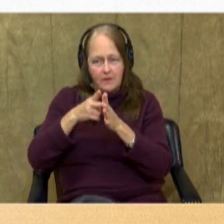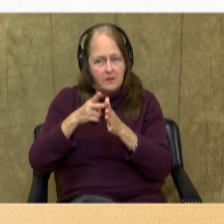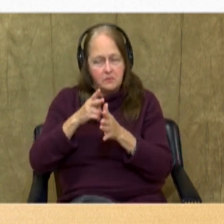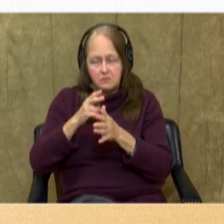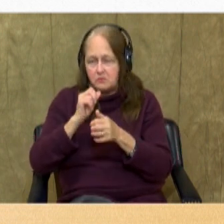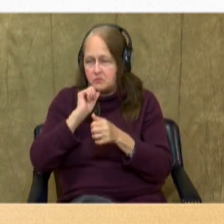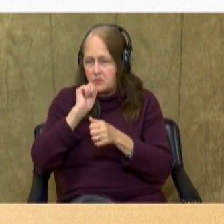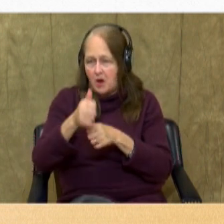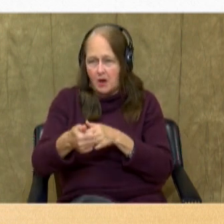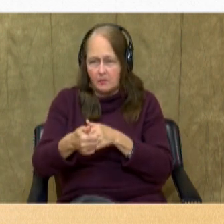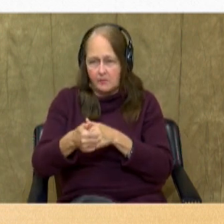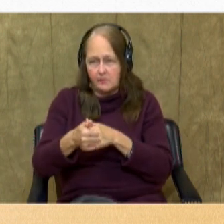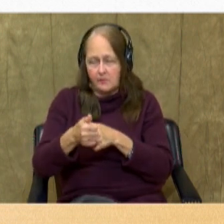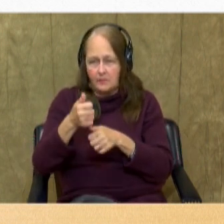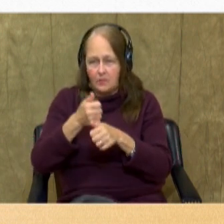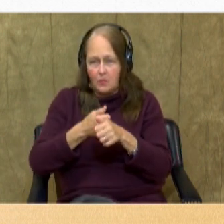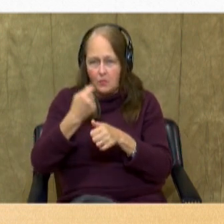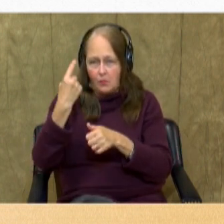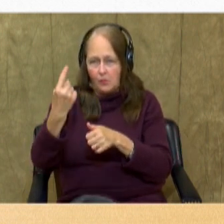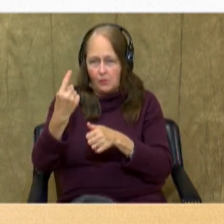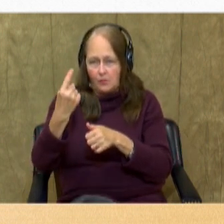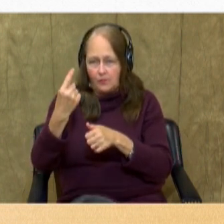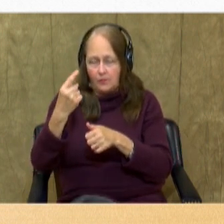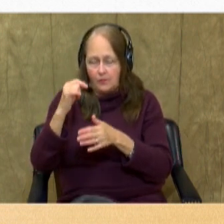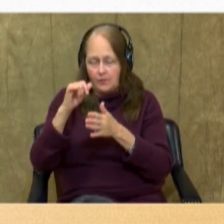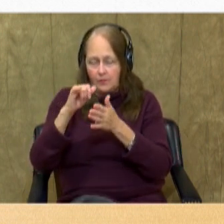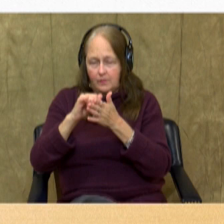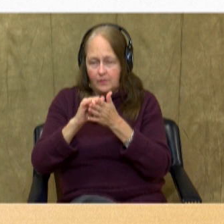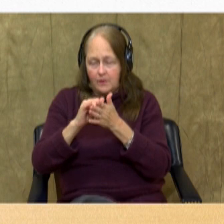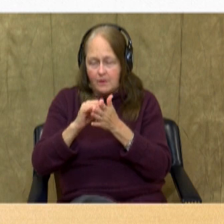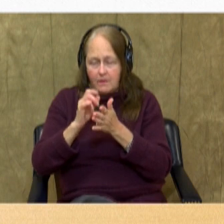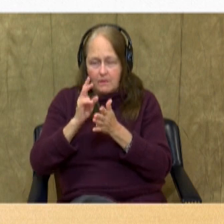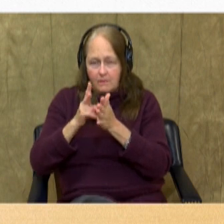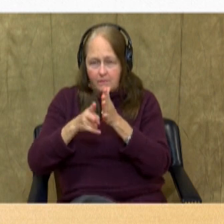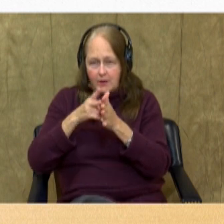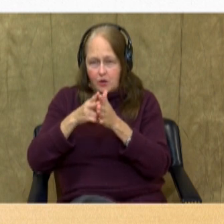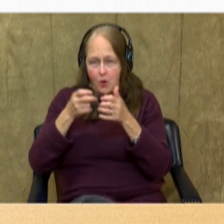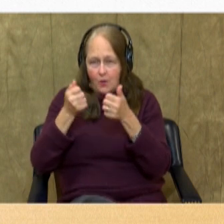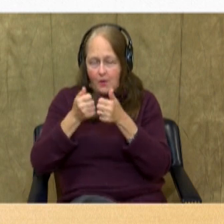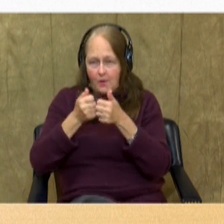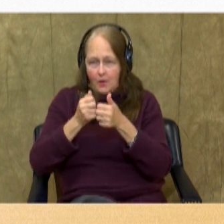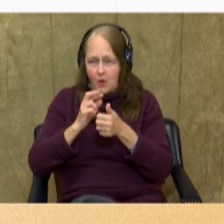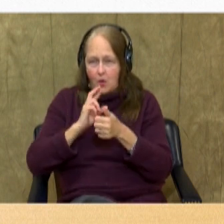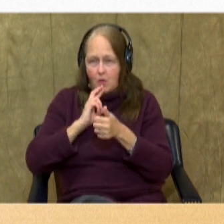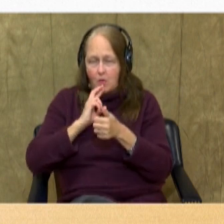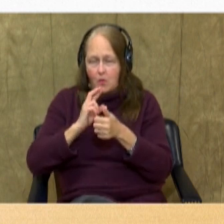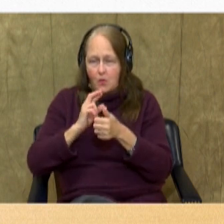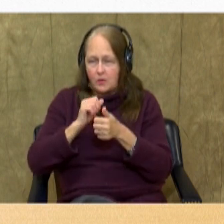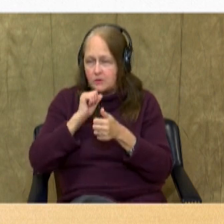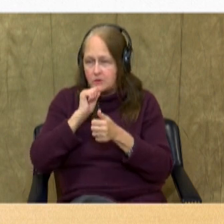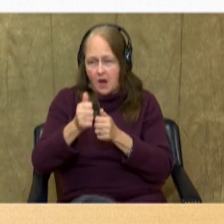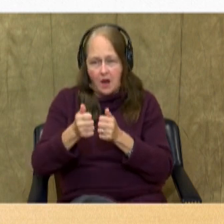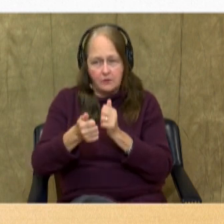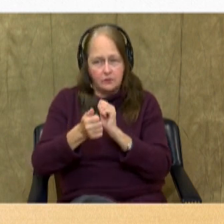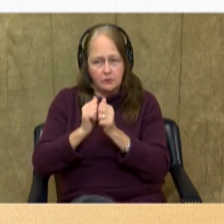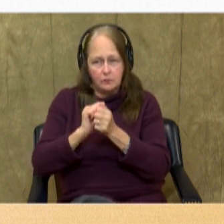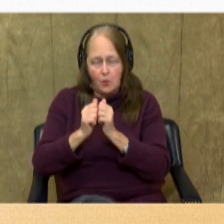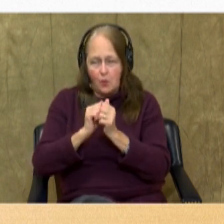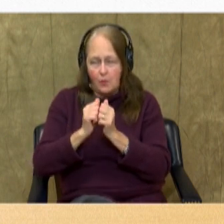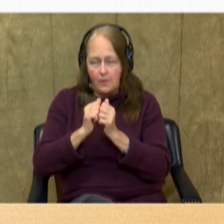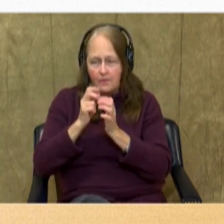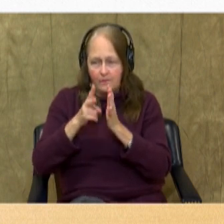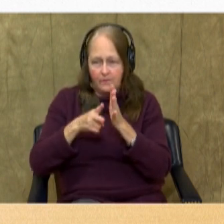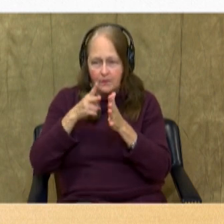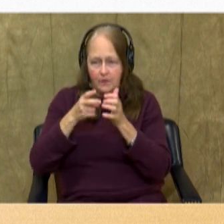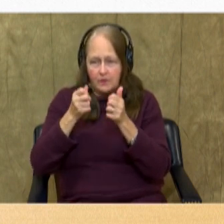not. Everyone knows that video games aren't actually sports.